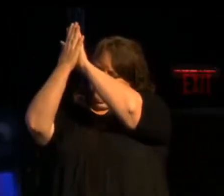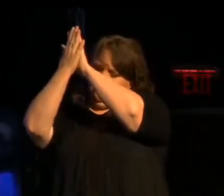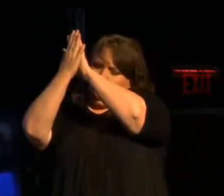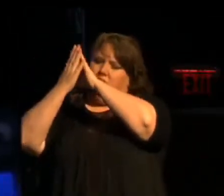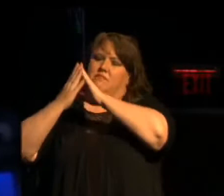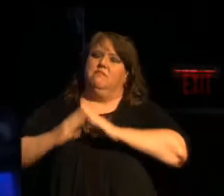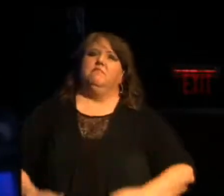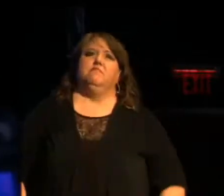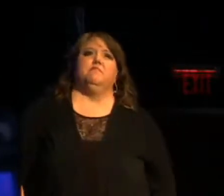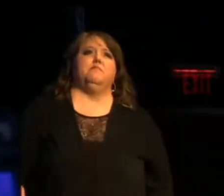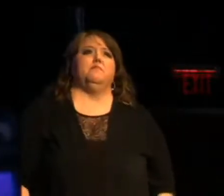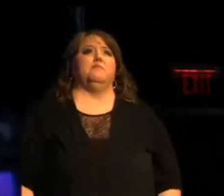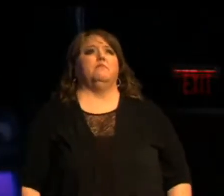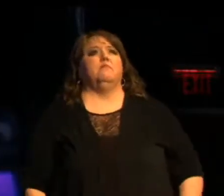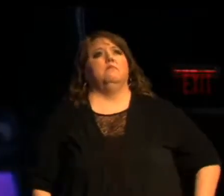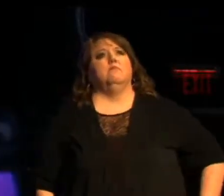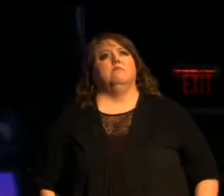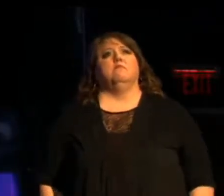pride.